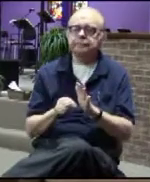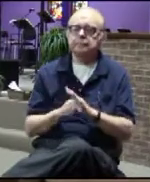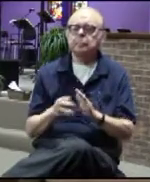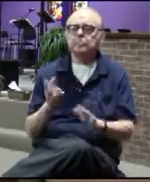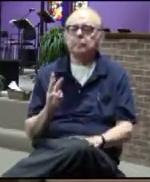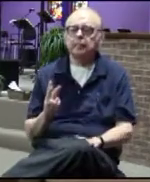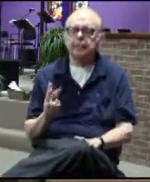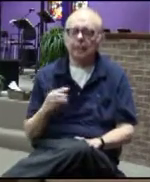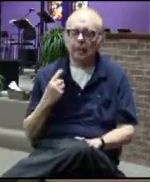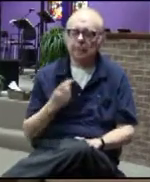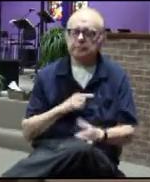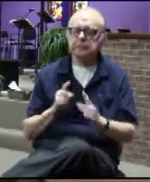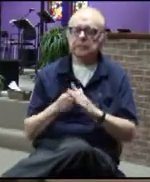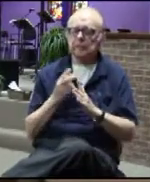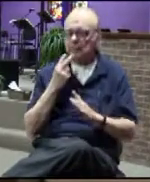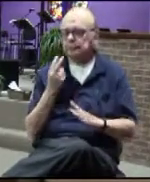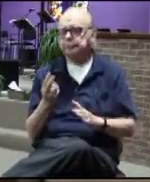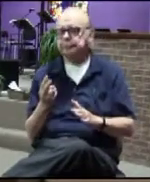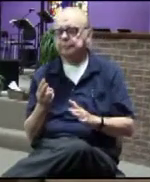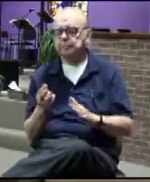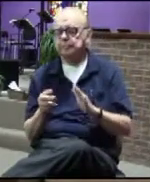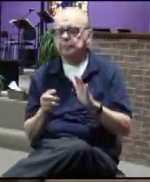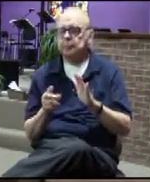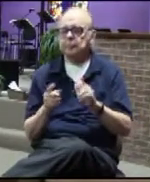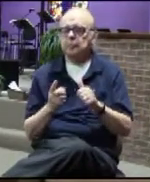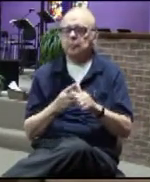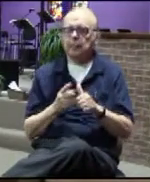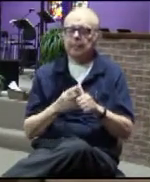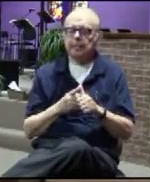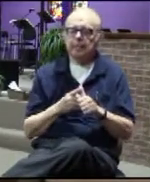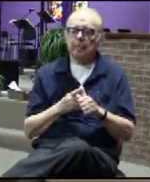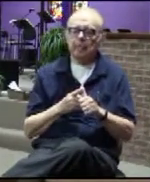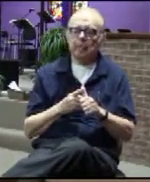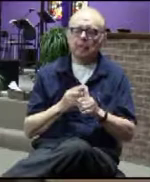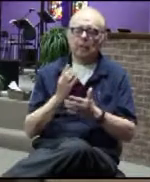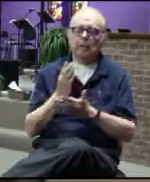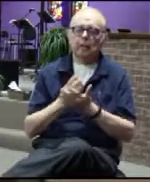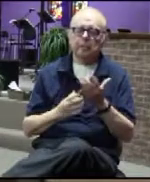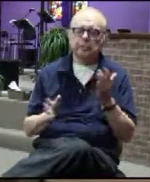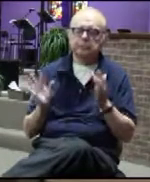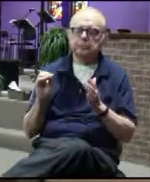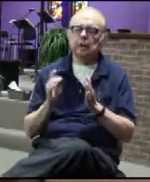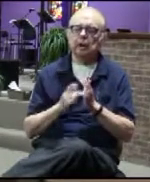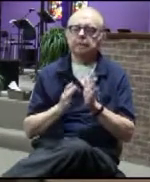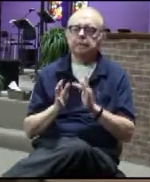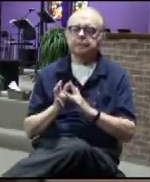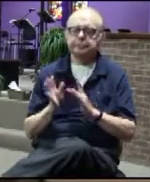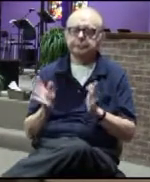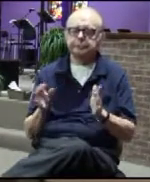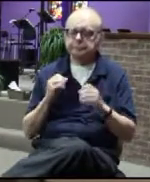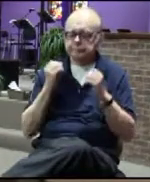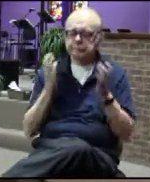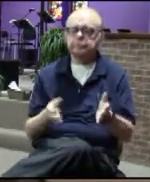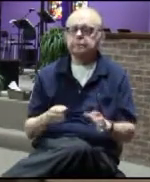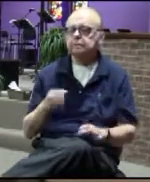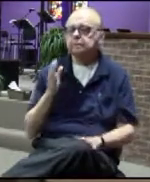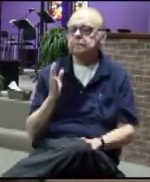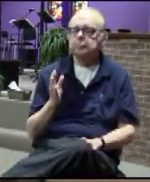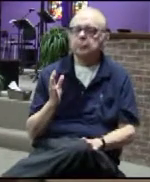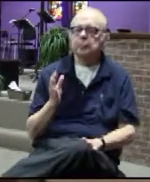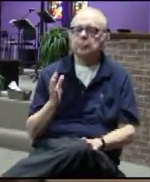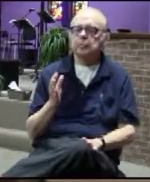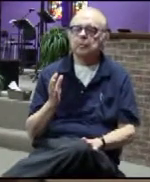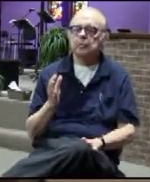number 16 we begin to see the first first glimpse of how Jesus was obedient to God